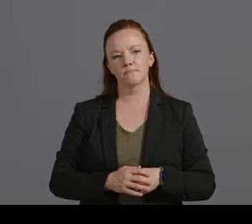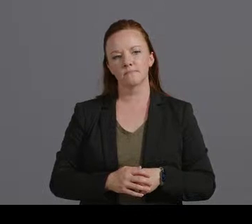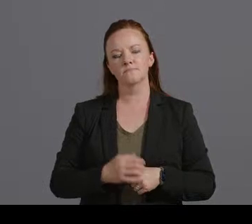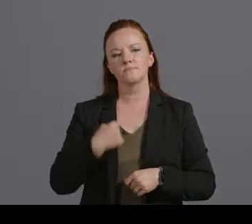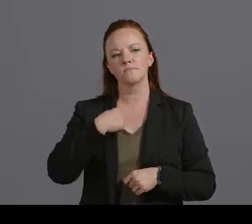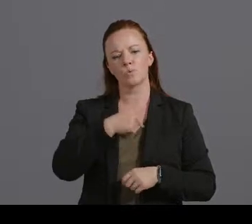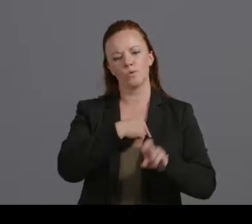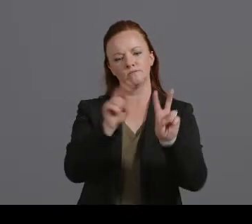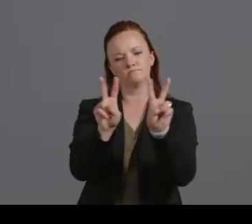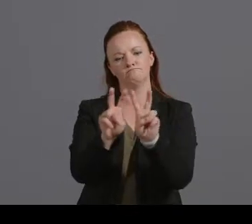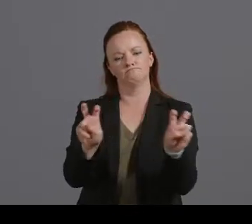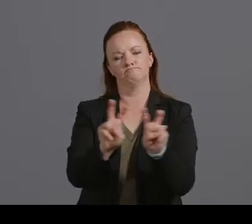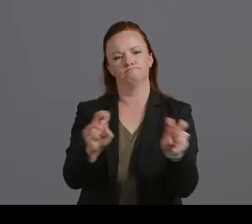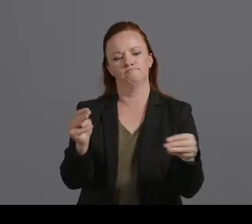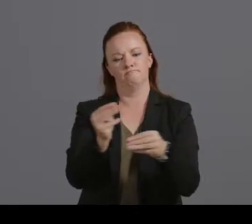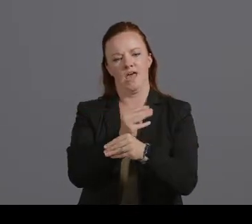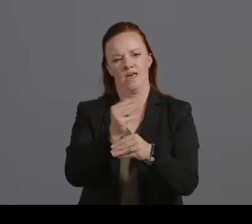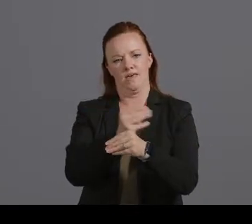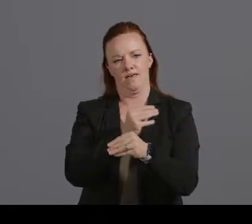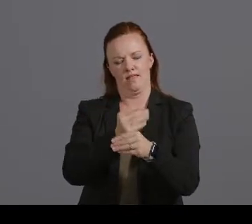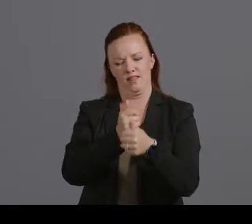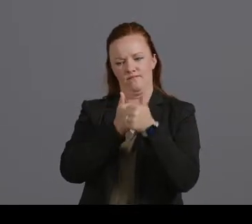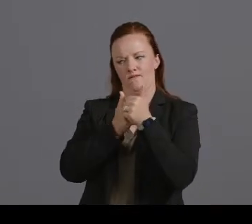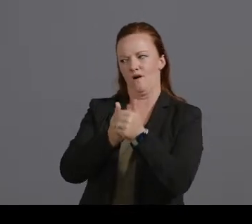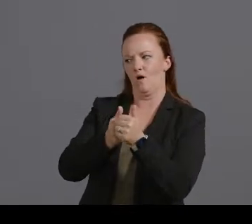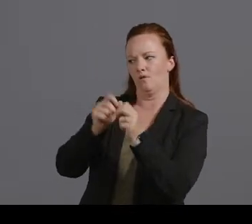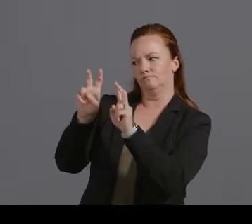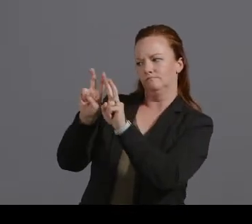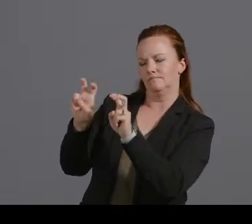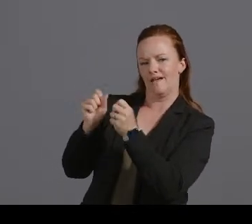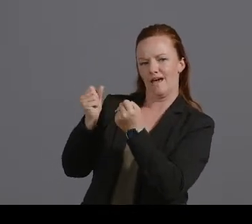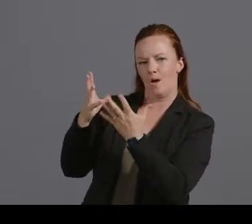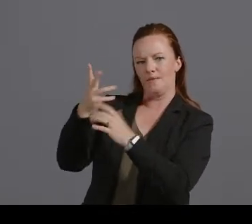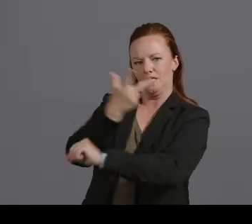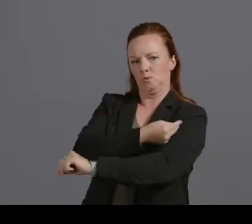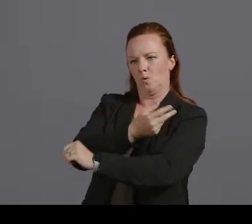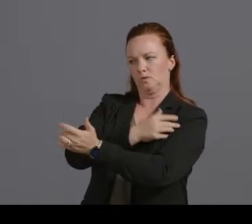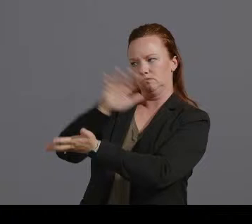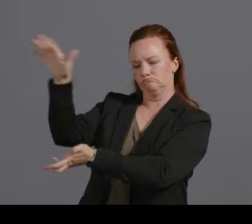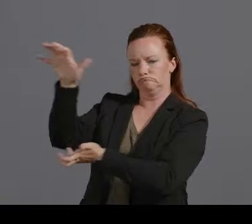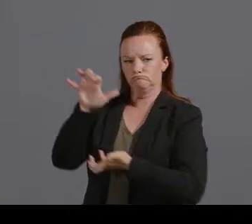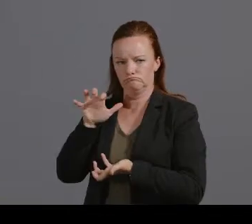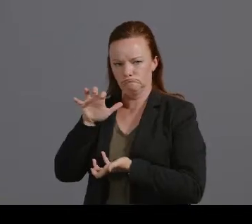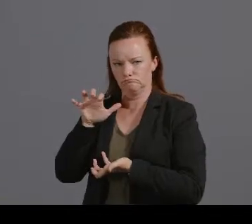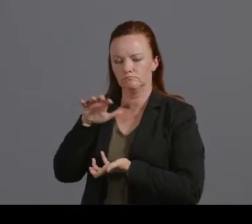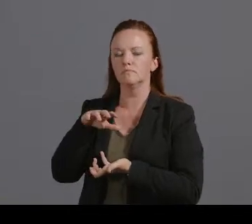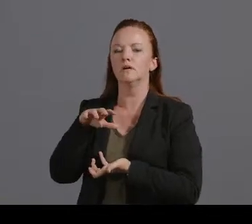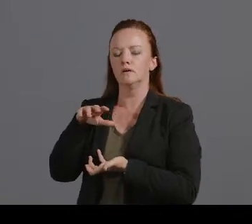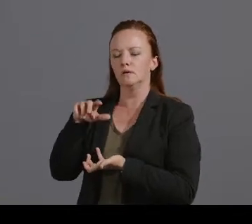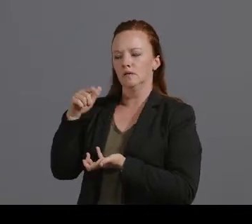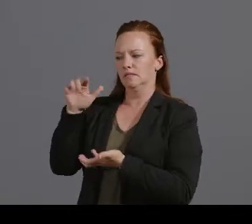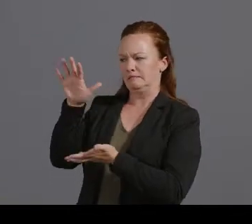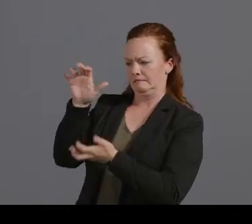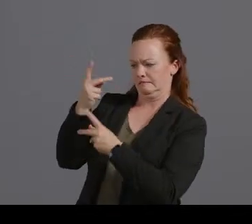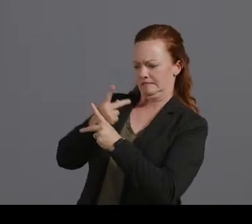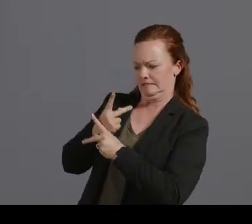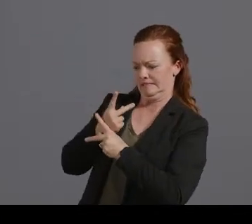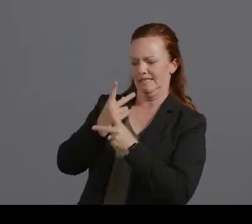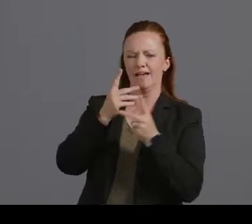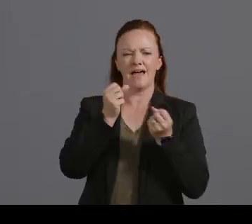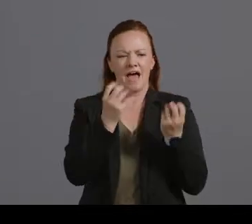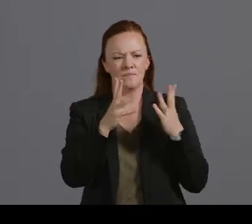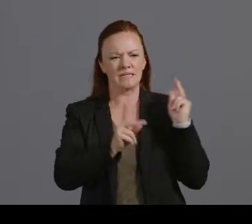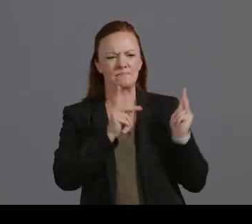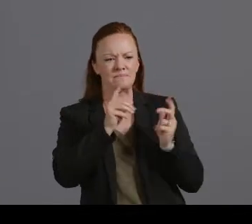of doses that we are currently getting as a baseline, we broke down the remaining populations for each of those age